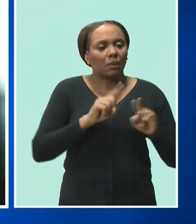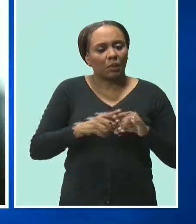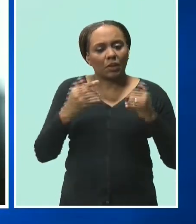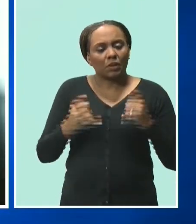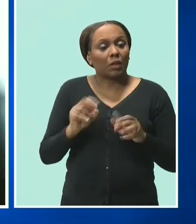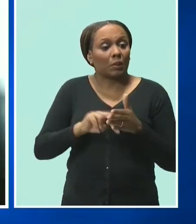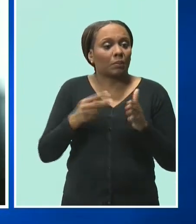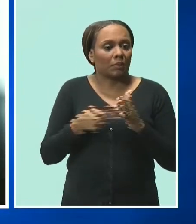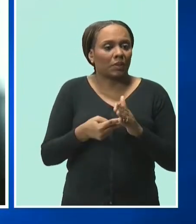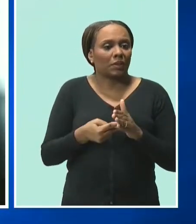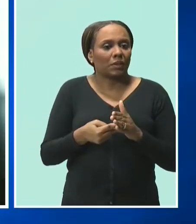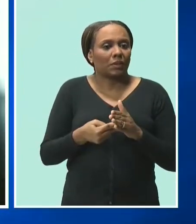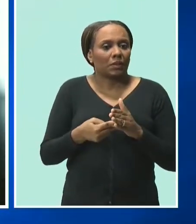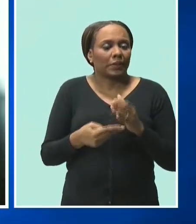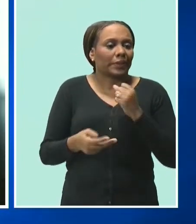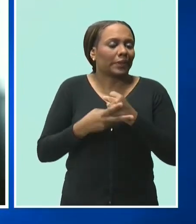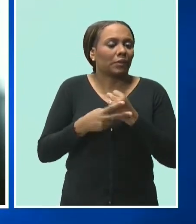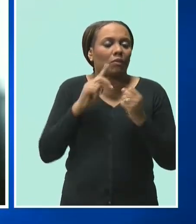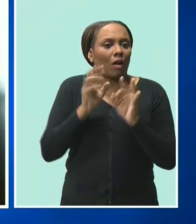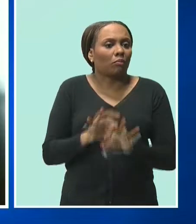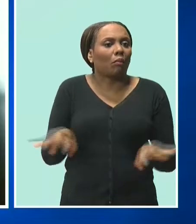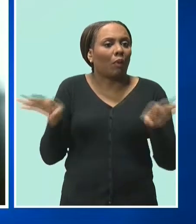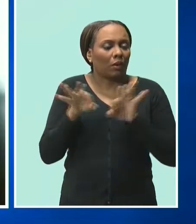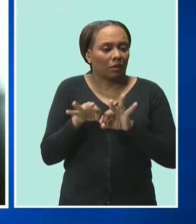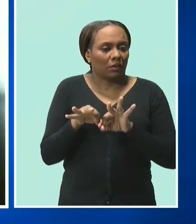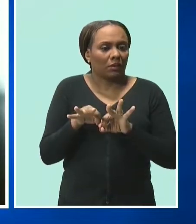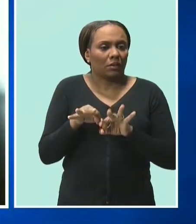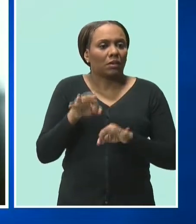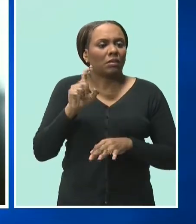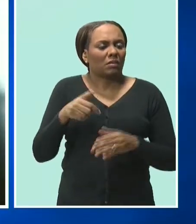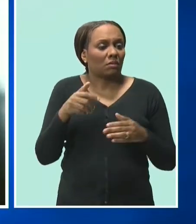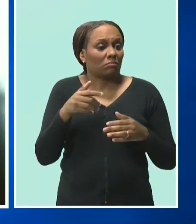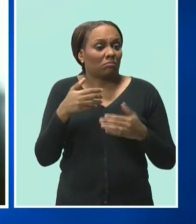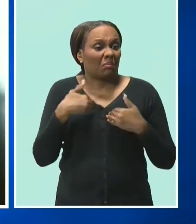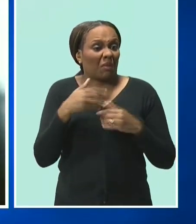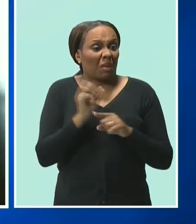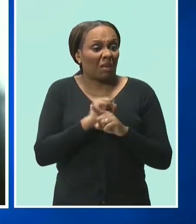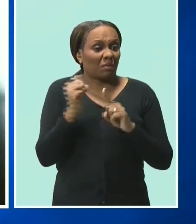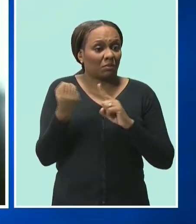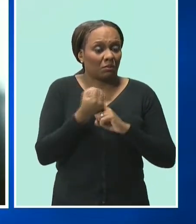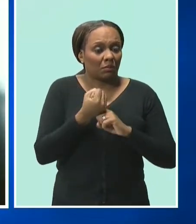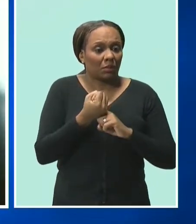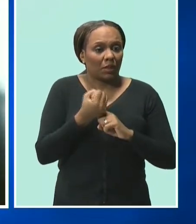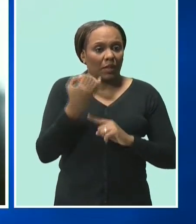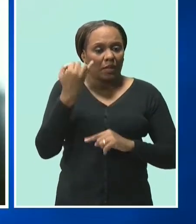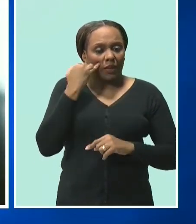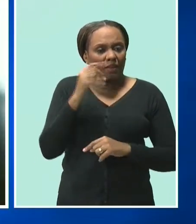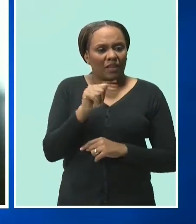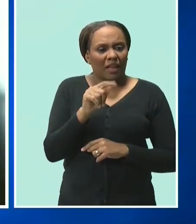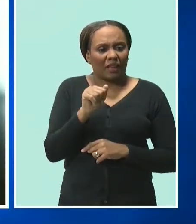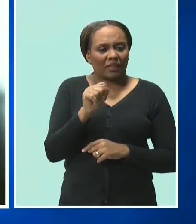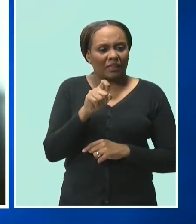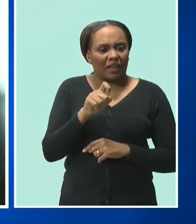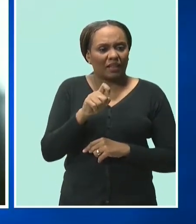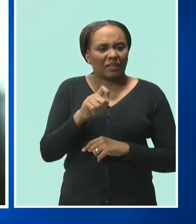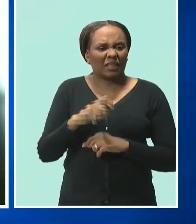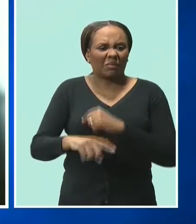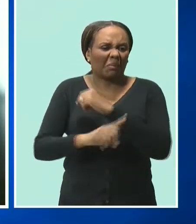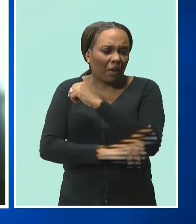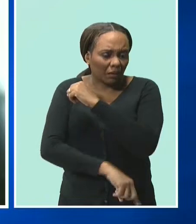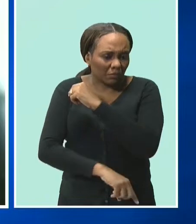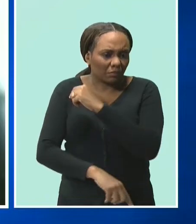than decreased. And further, to have a situation where there's a tax penalty, you need to